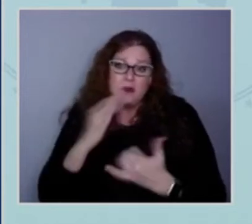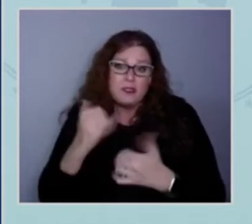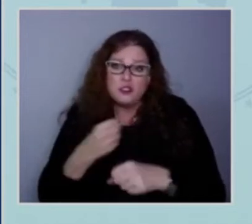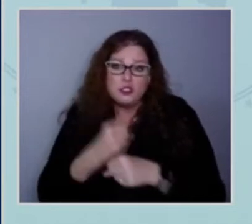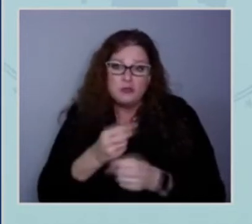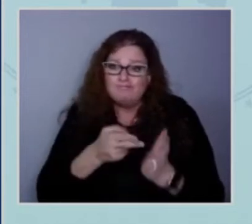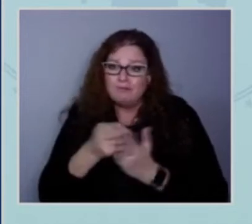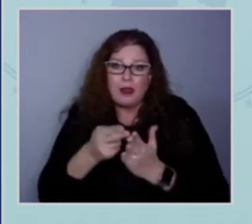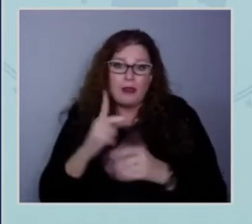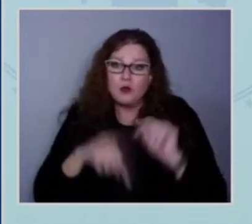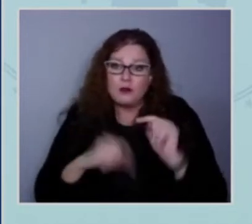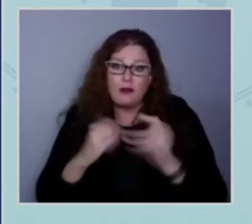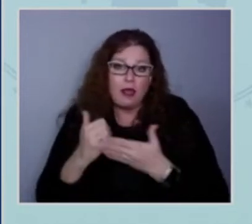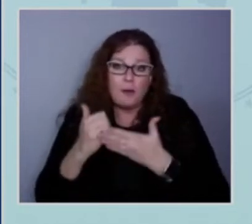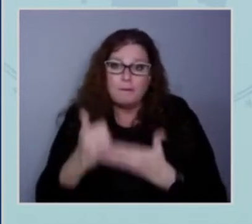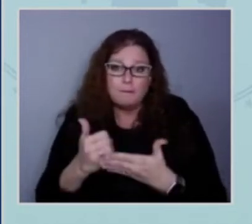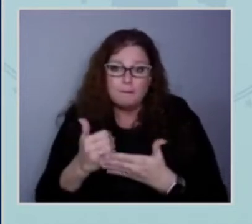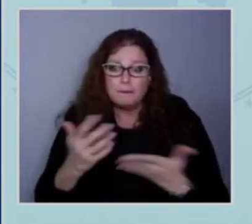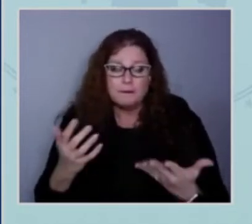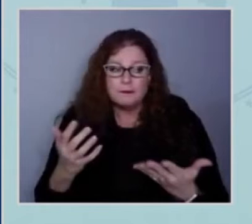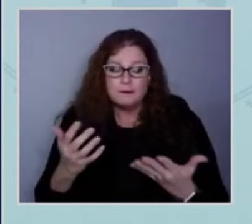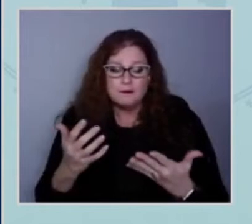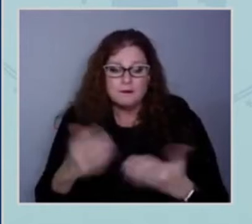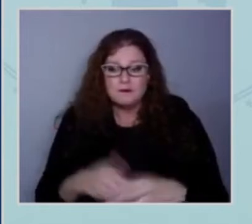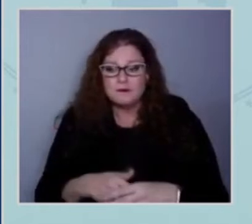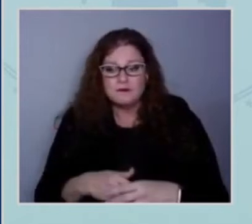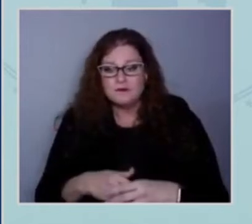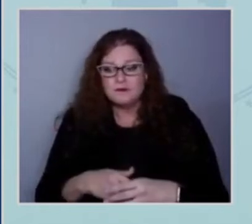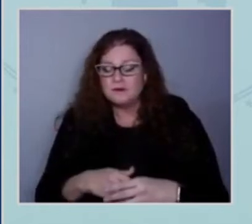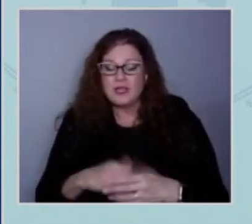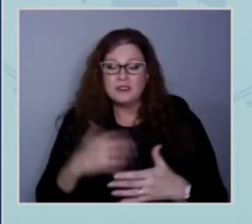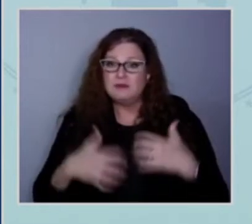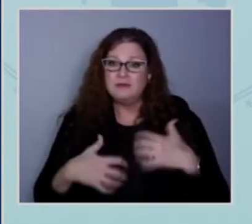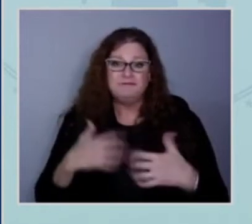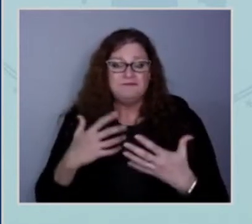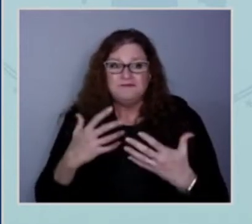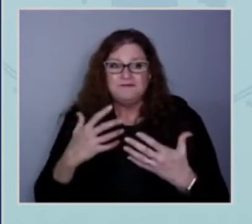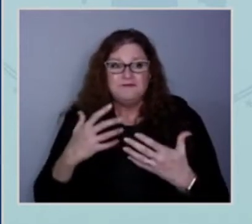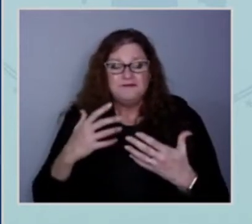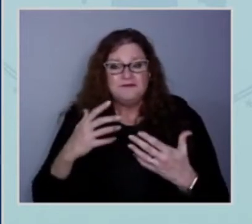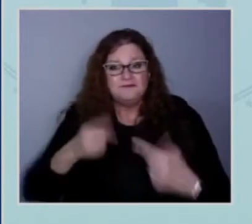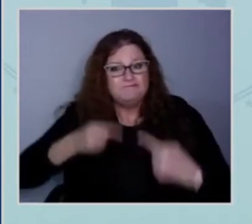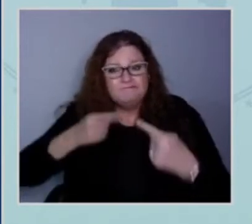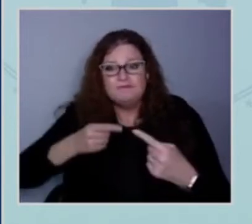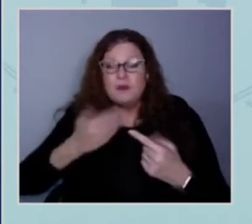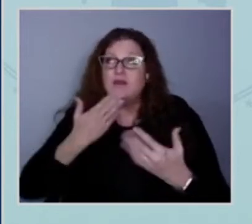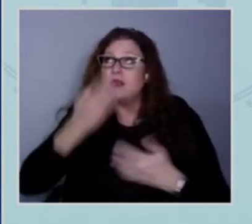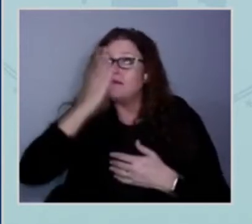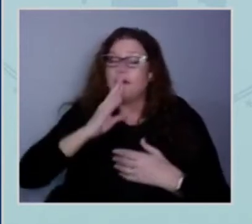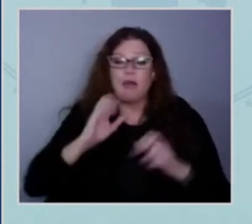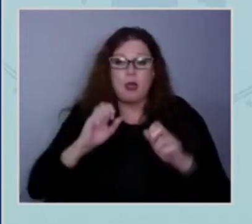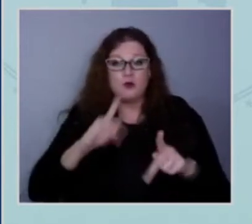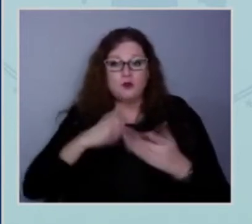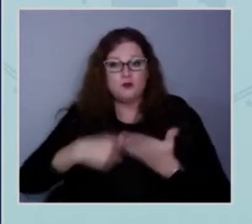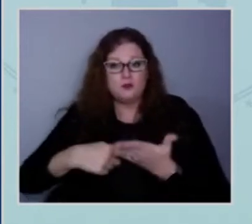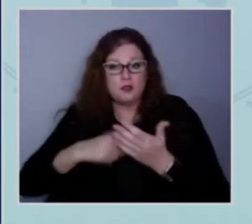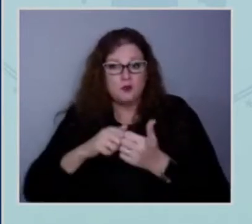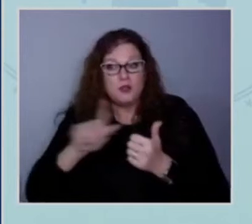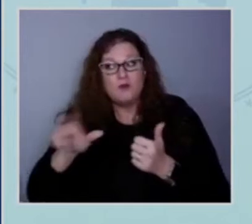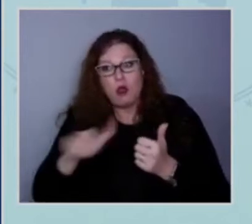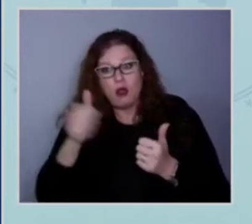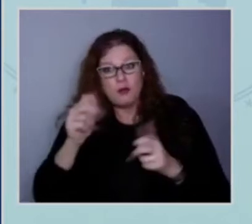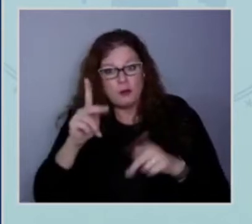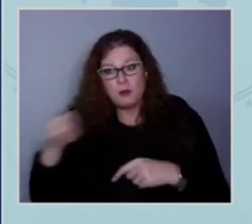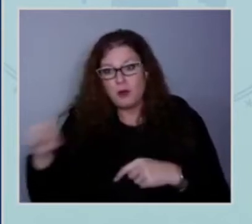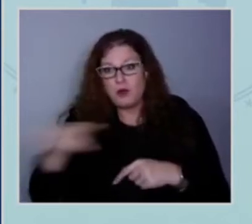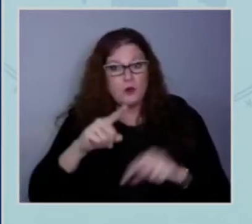for years, and I wasn't even able to help a lot of seniors this year, to be honest with you. That's just been such a turmoil, but I do thank